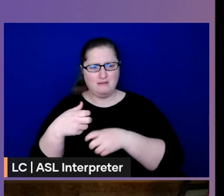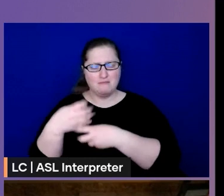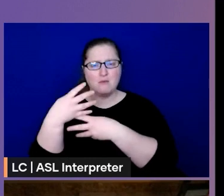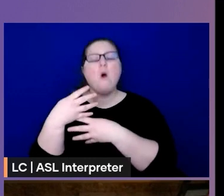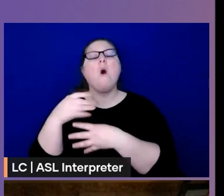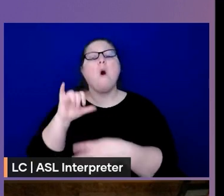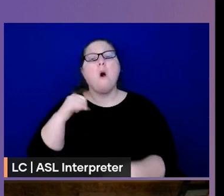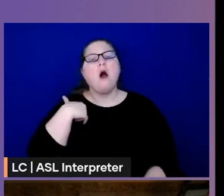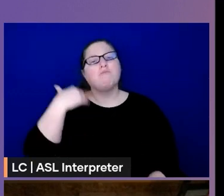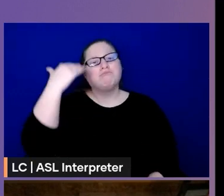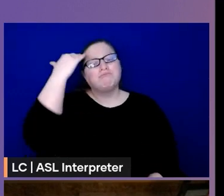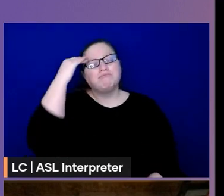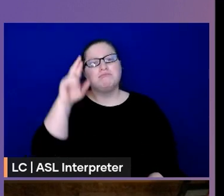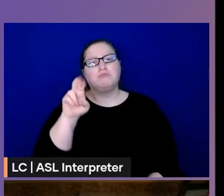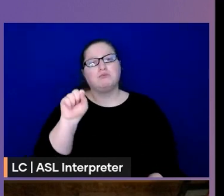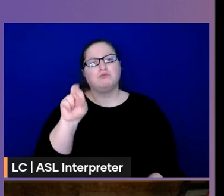group.